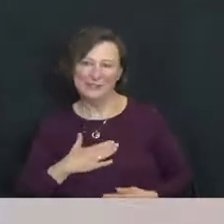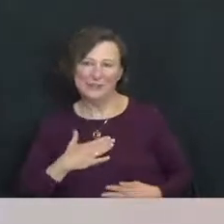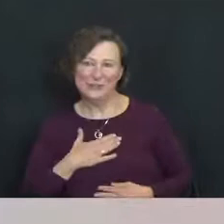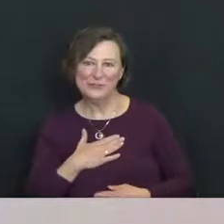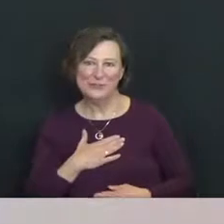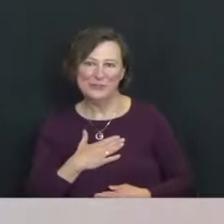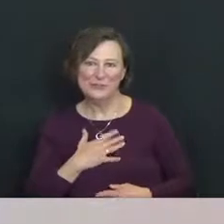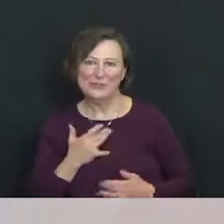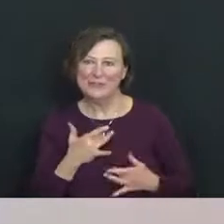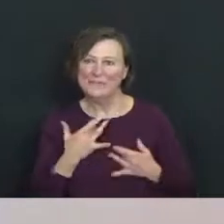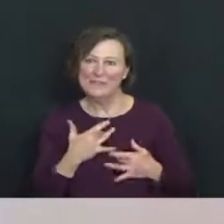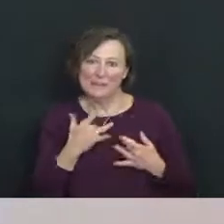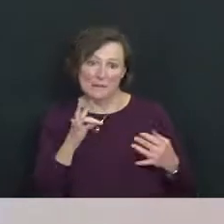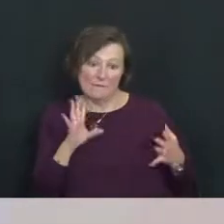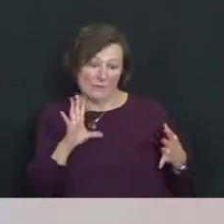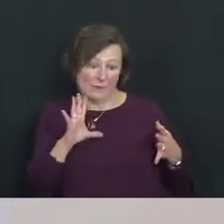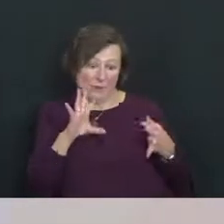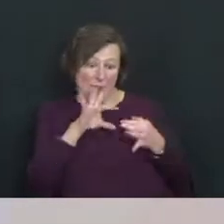a sense of connection,